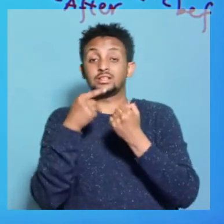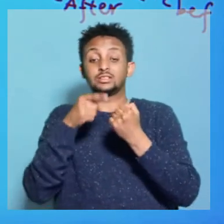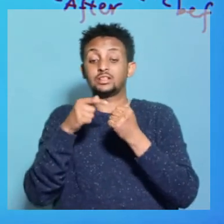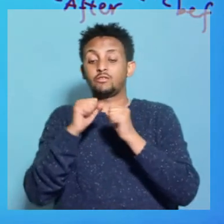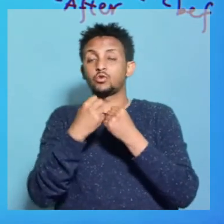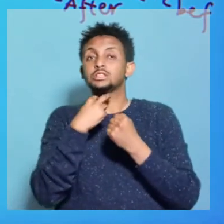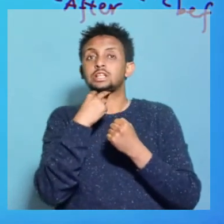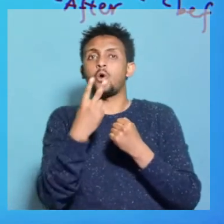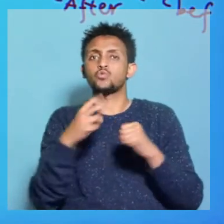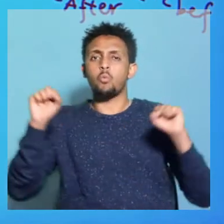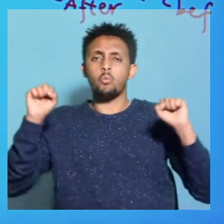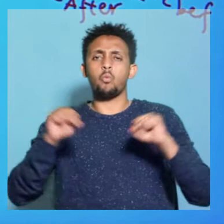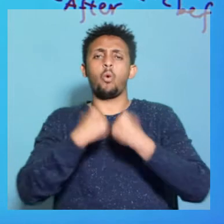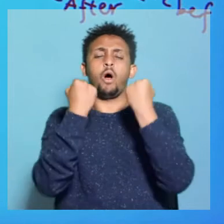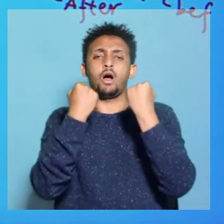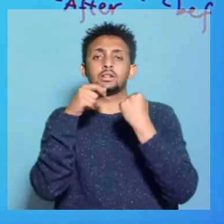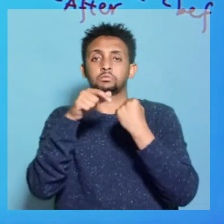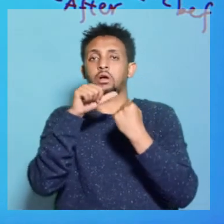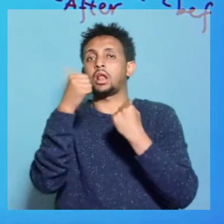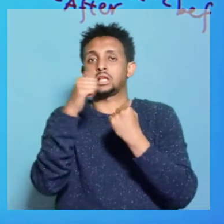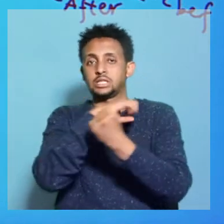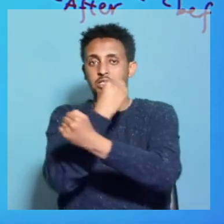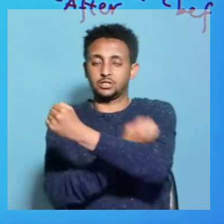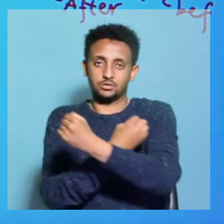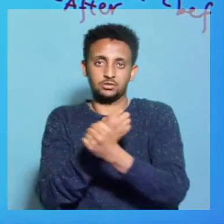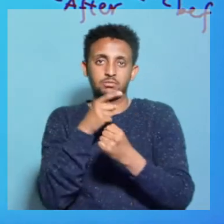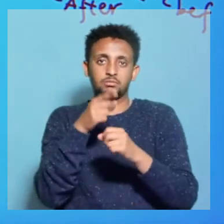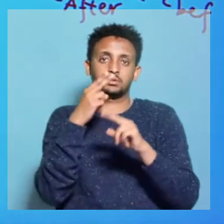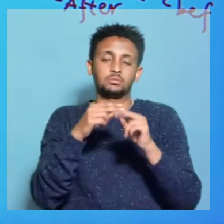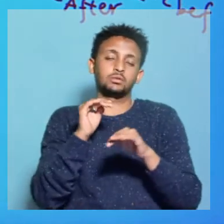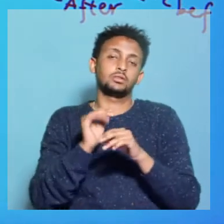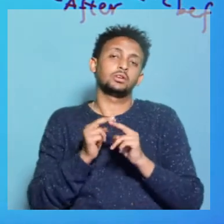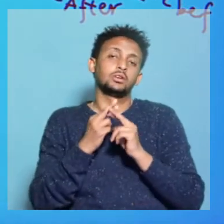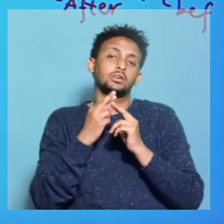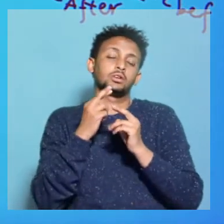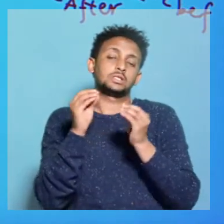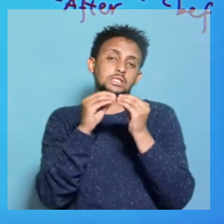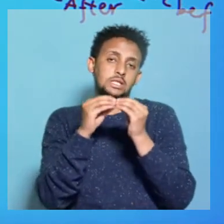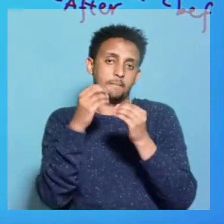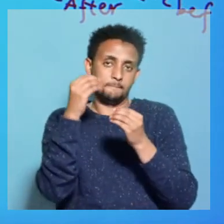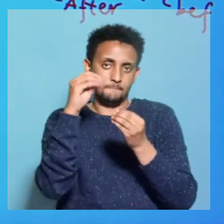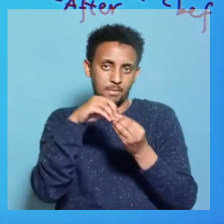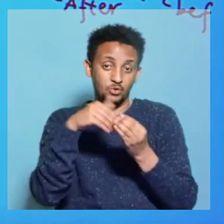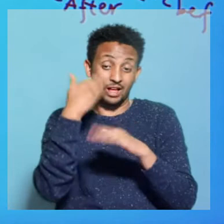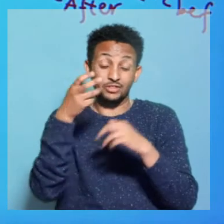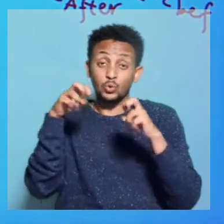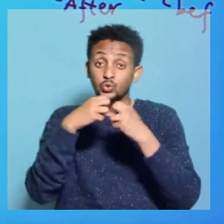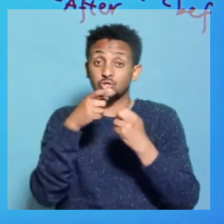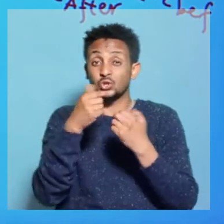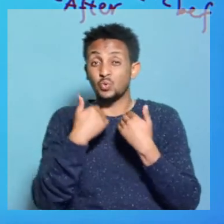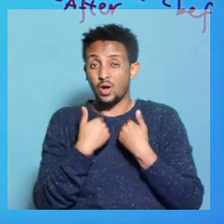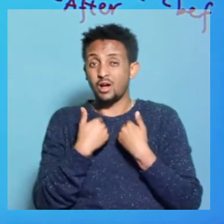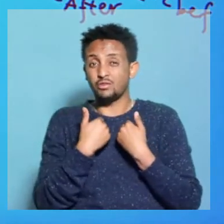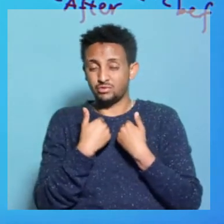form sound. Sound is the other form of energy. That kinetic energy might be reduced by some amount. So after collision, they do